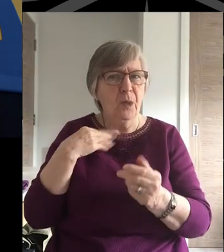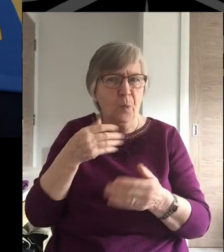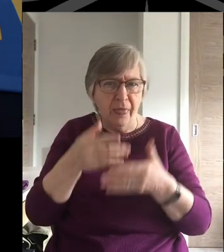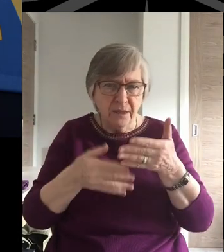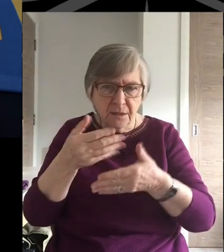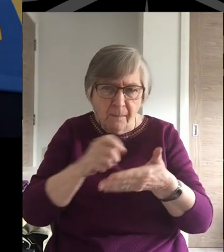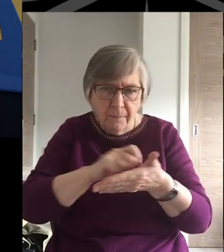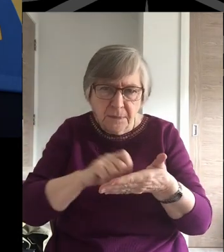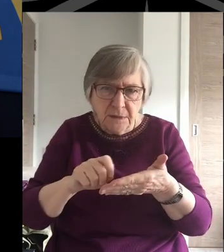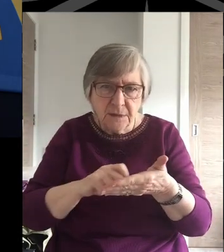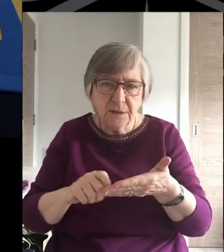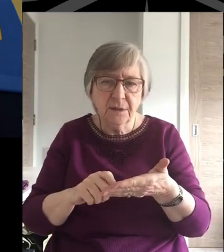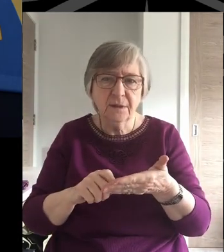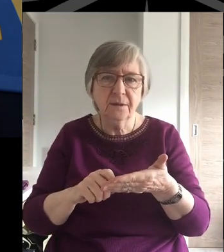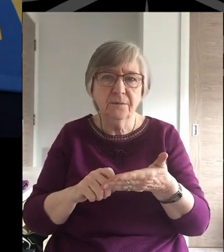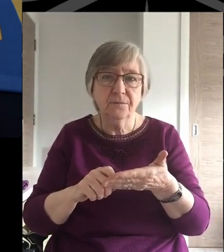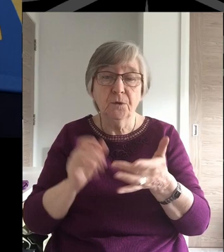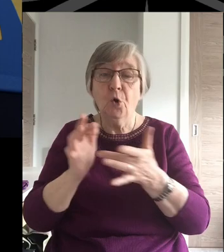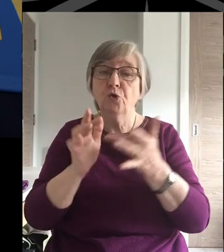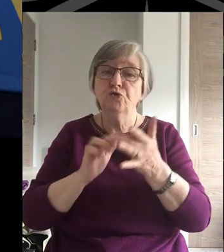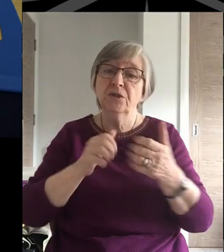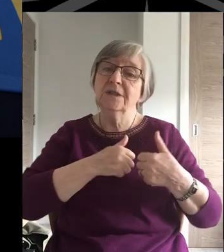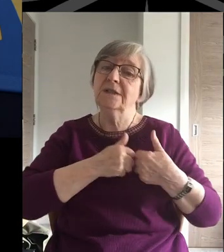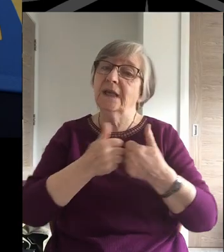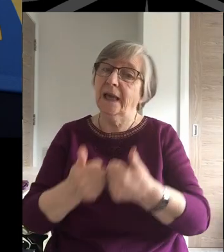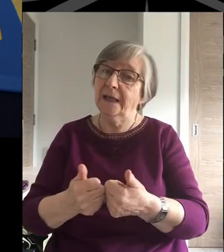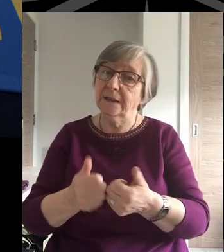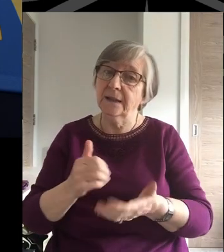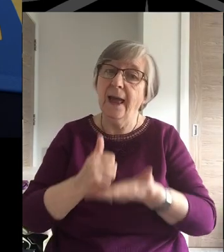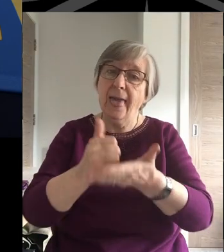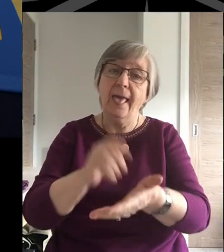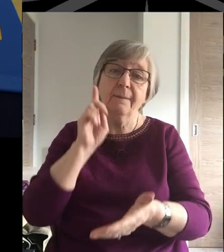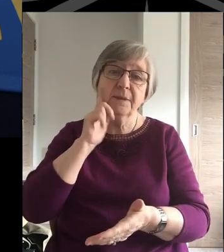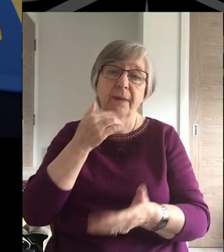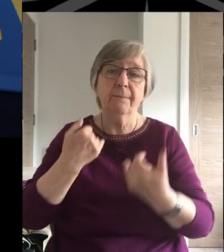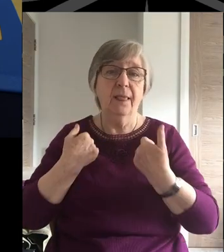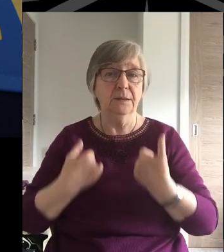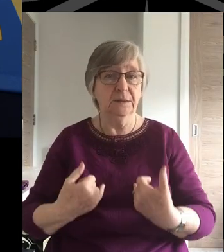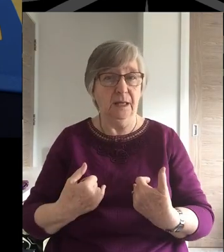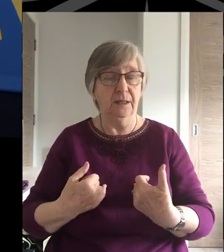sums. Jesus is kind because he helps people who are sick.